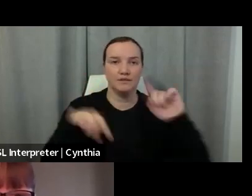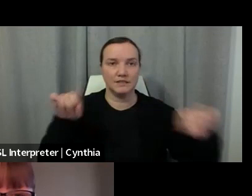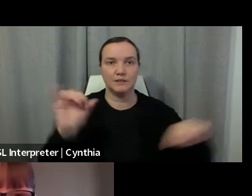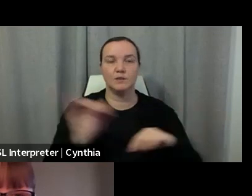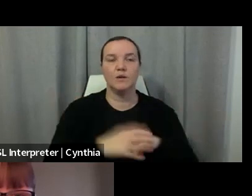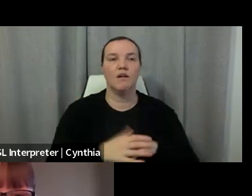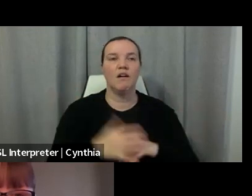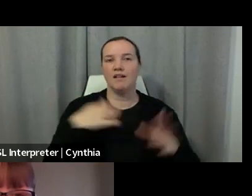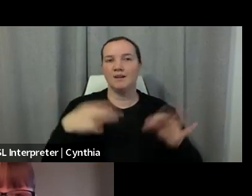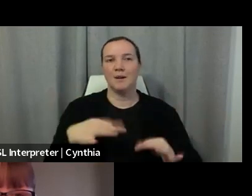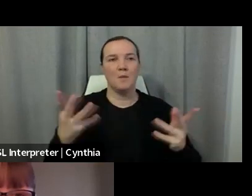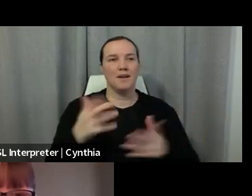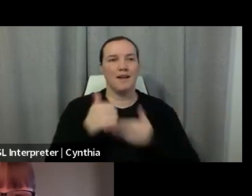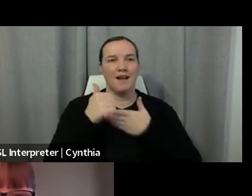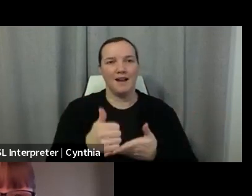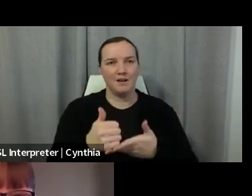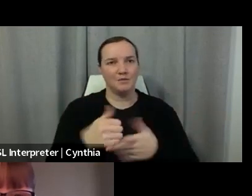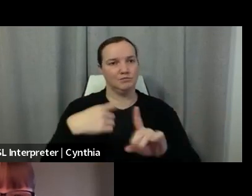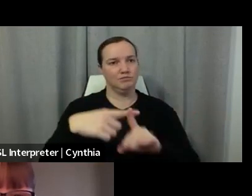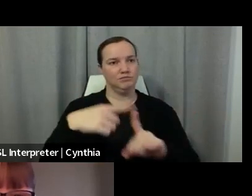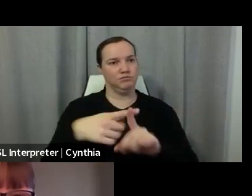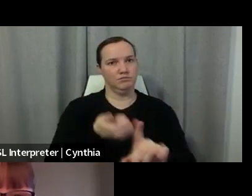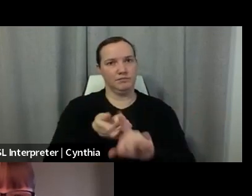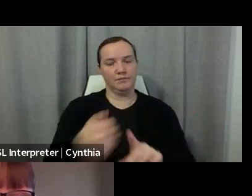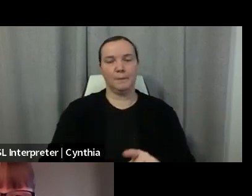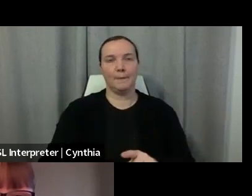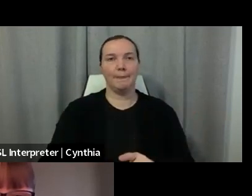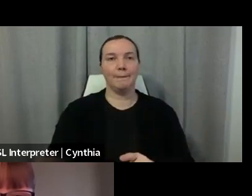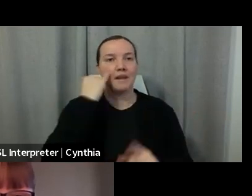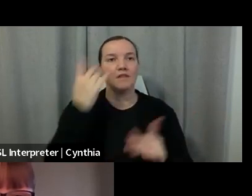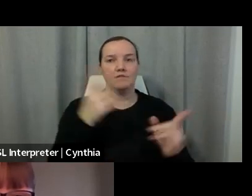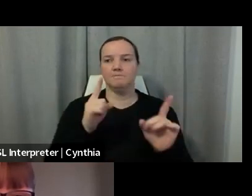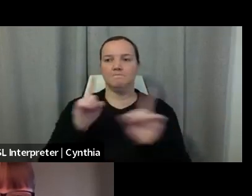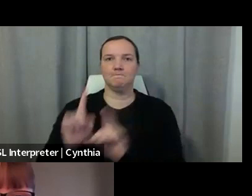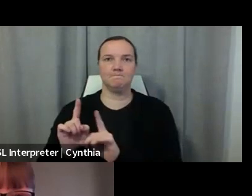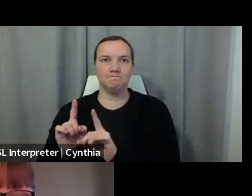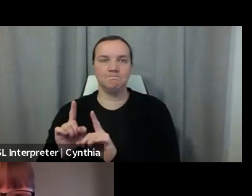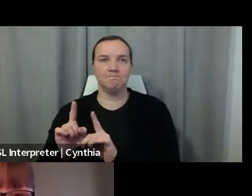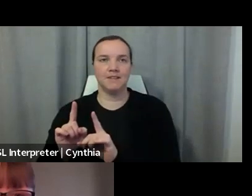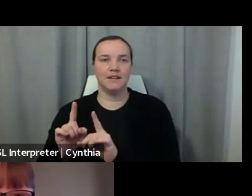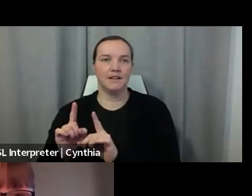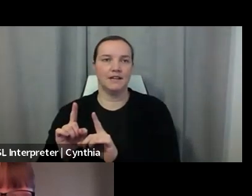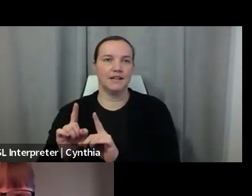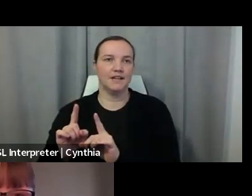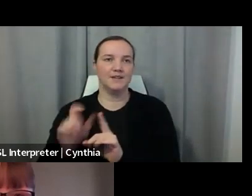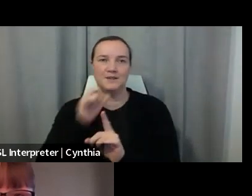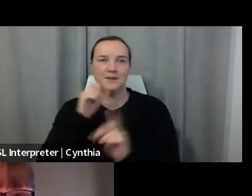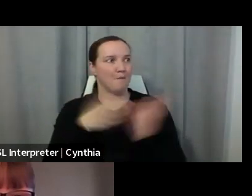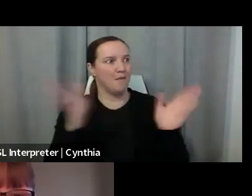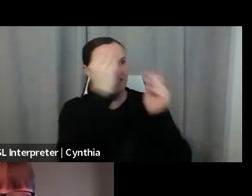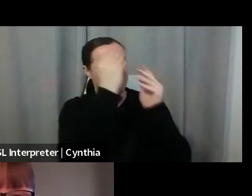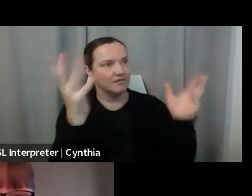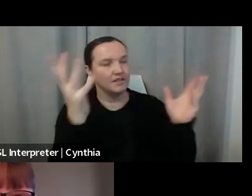And already Laura started us off by, when we take people aside, right? Not in a public kind of space,